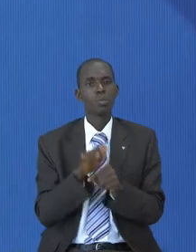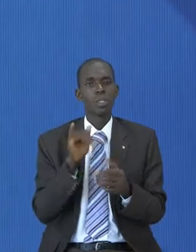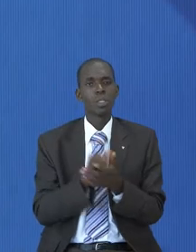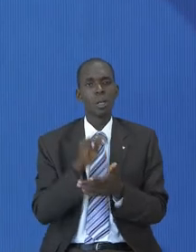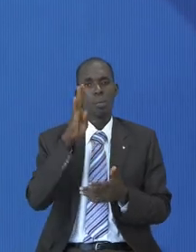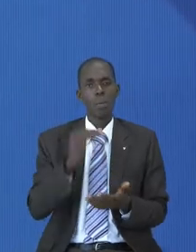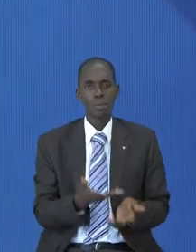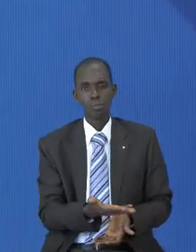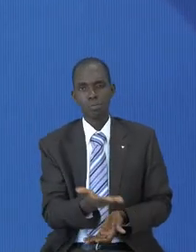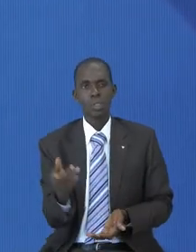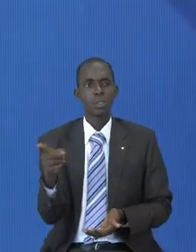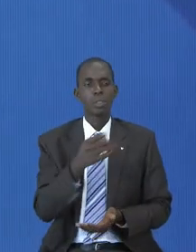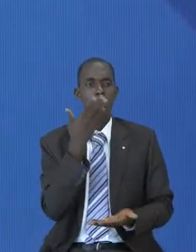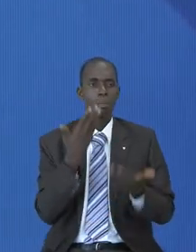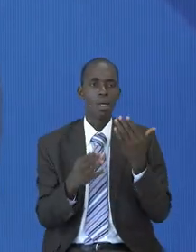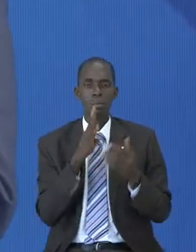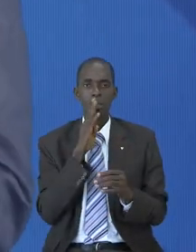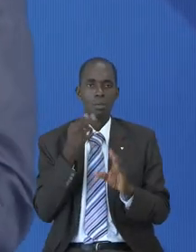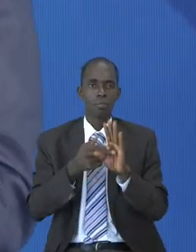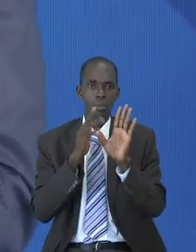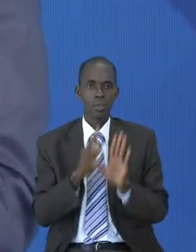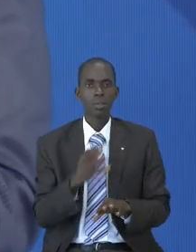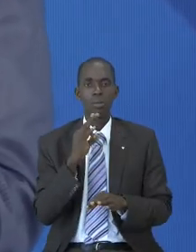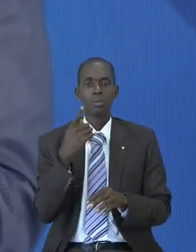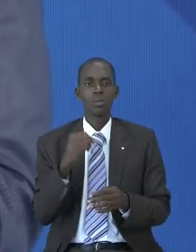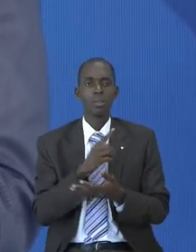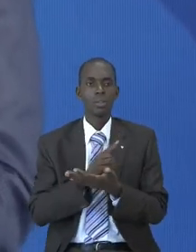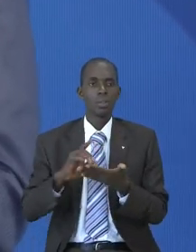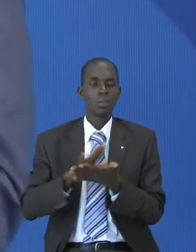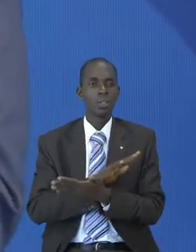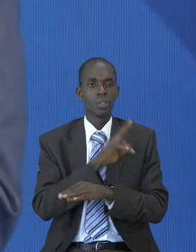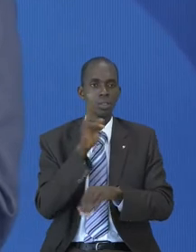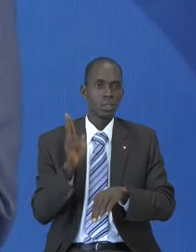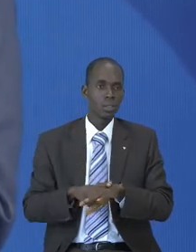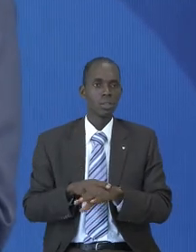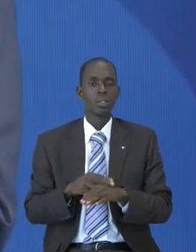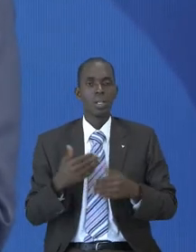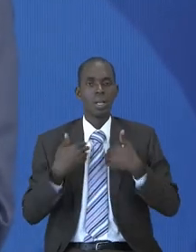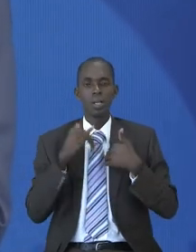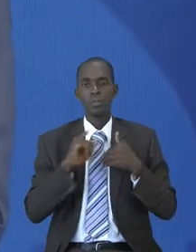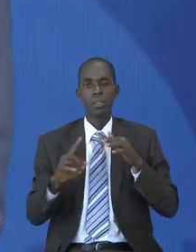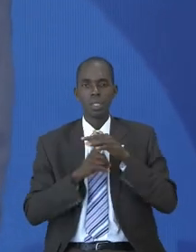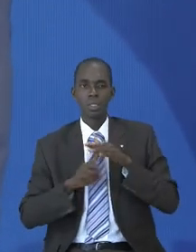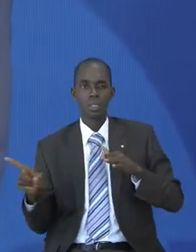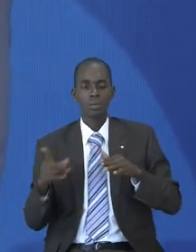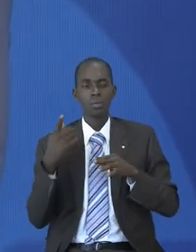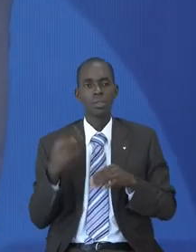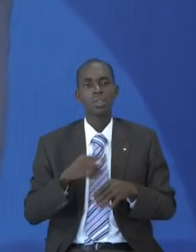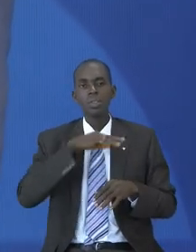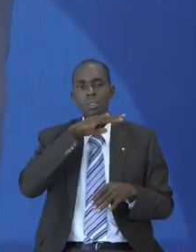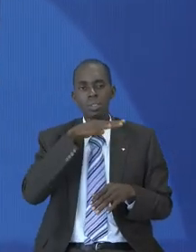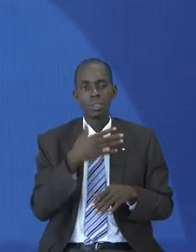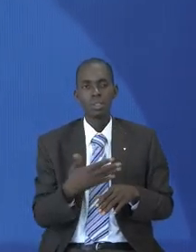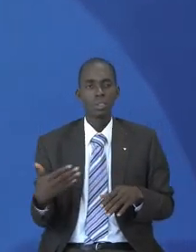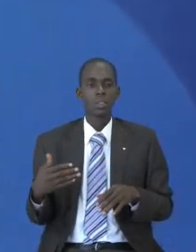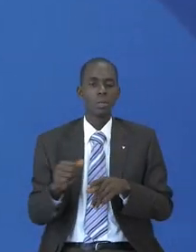ye might be partakers of the divine nature, having escaped the corruption that